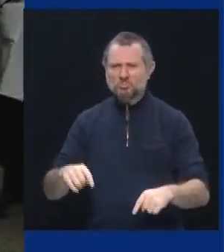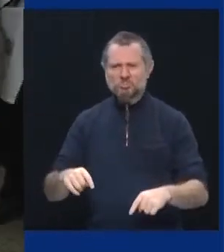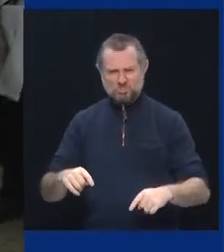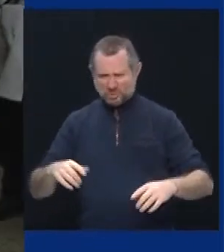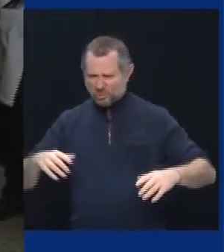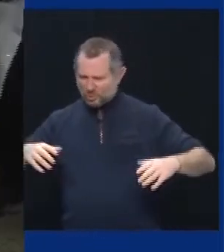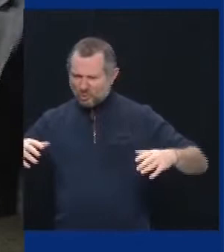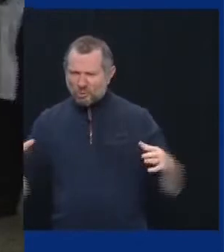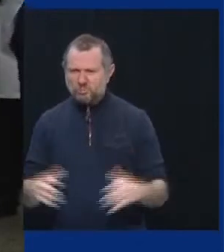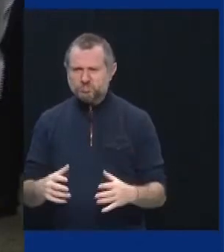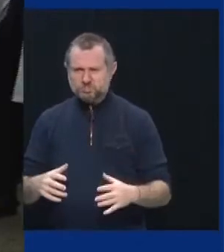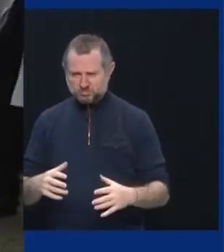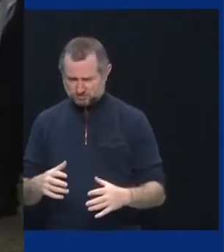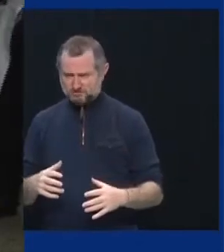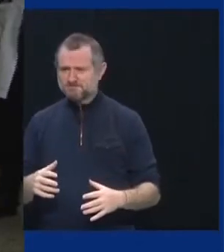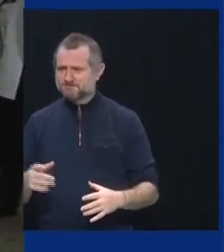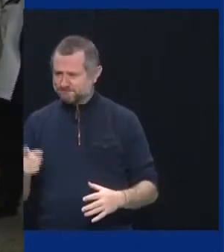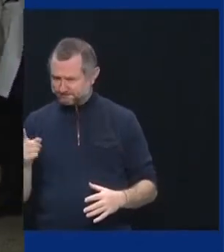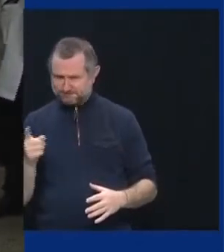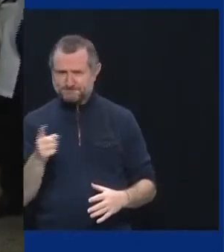Yeah. Mm-hmm.